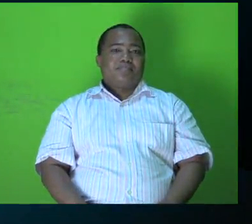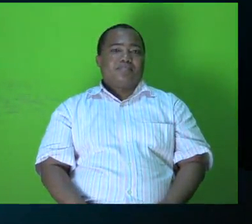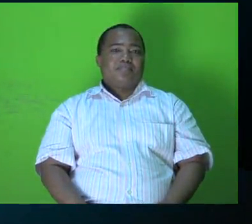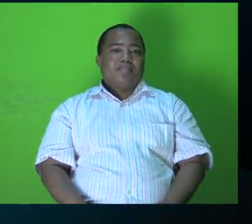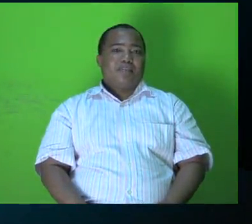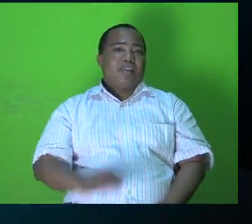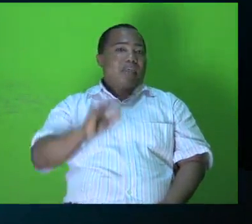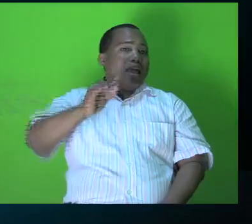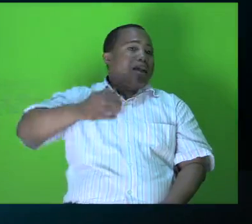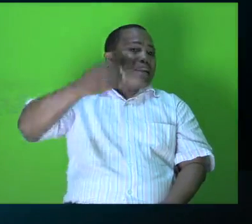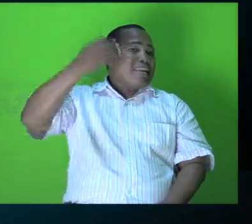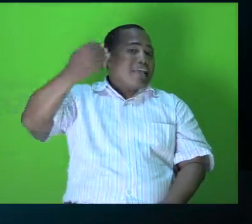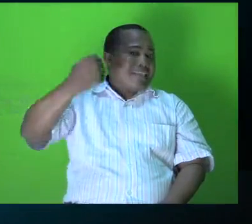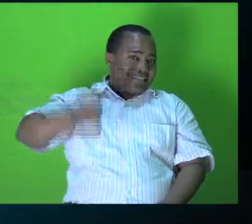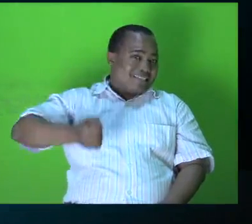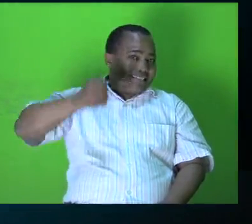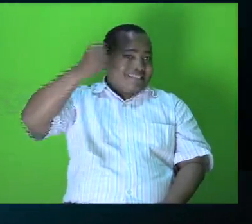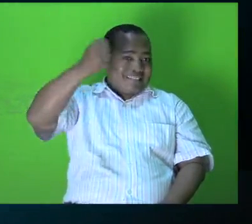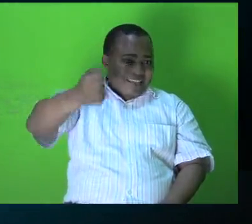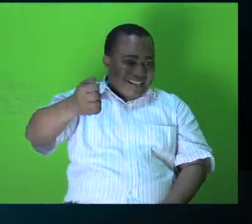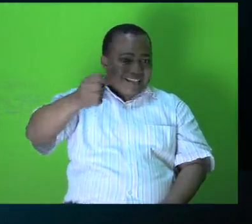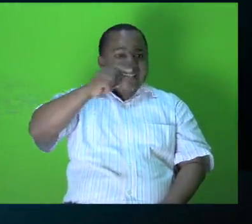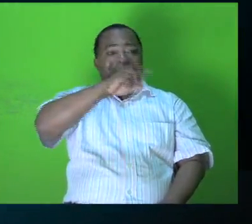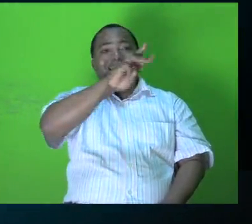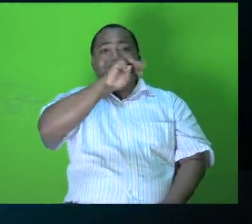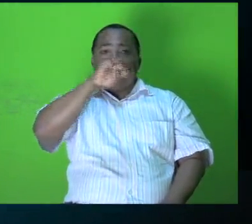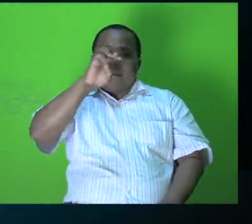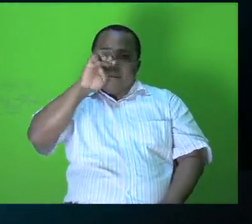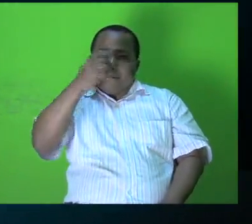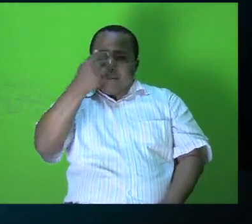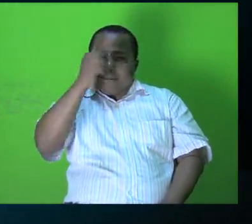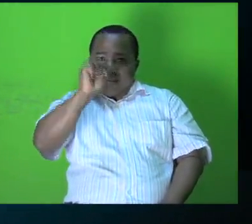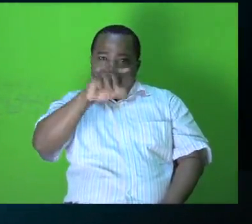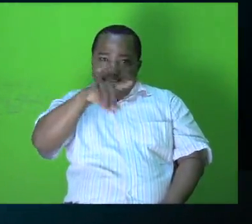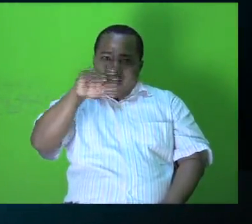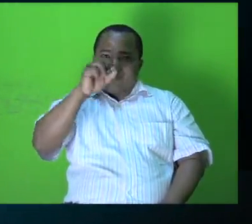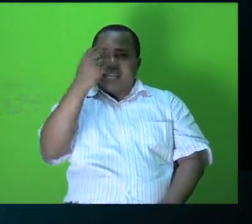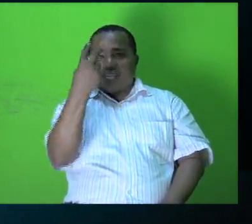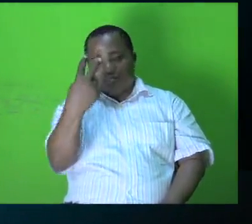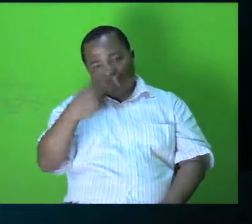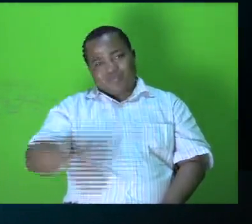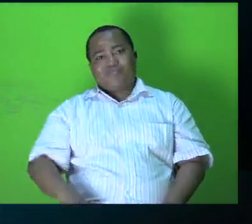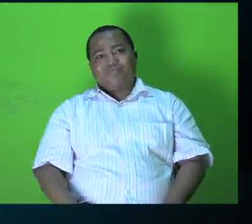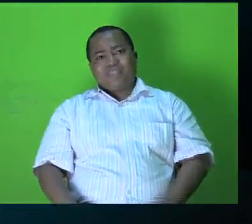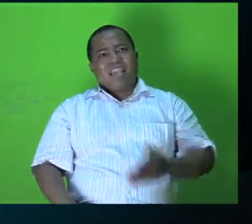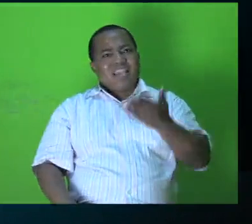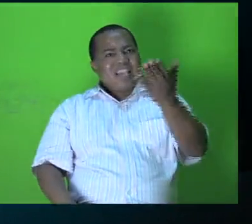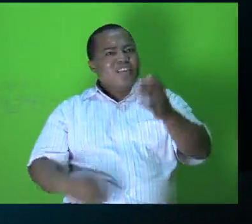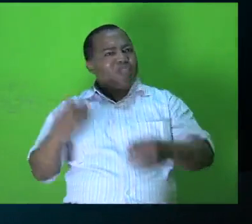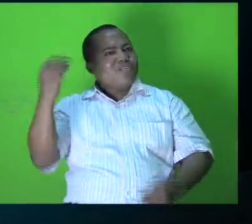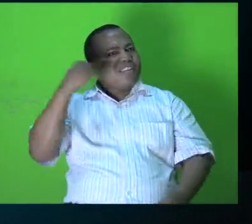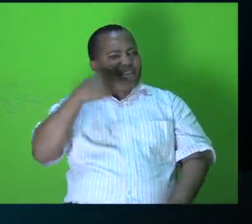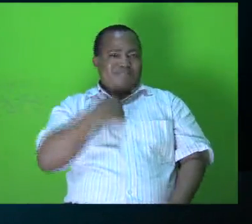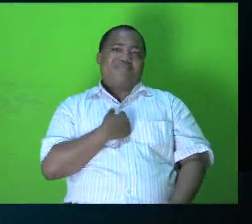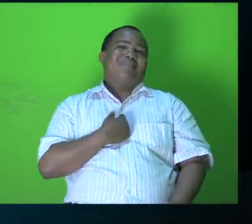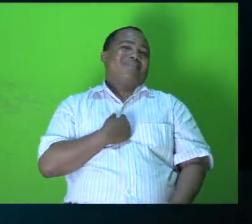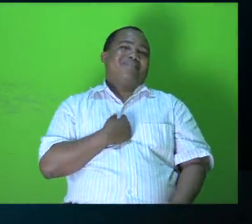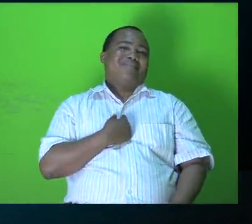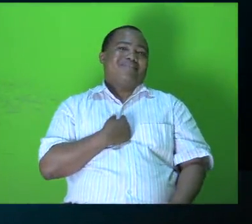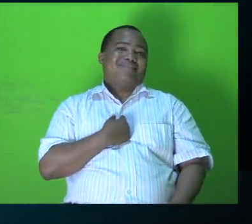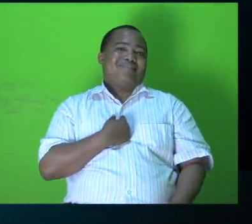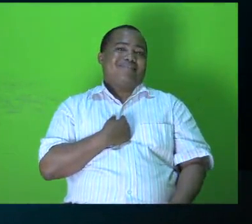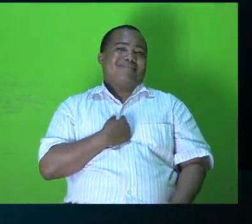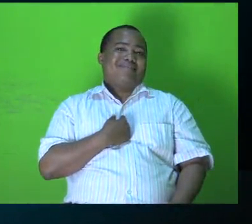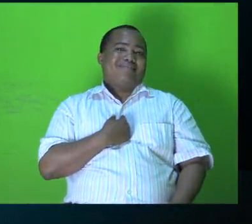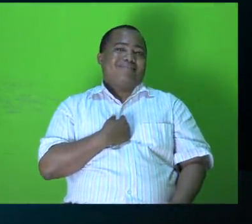The next stage is metaphase II. My dears, can you tell me?